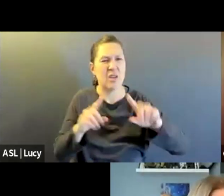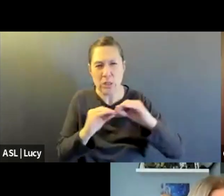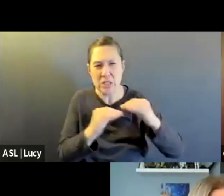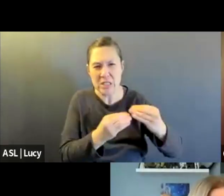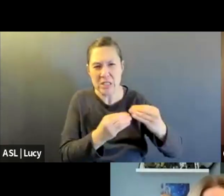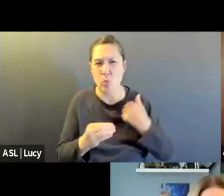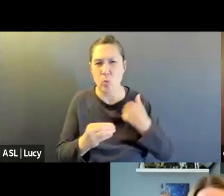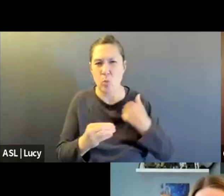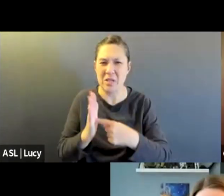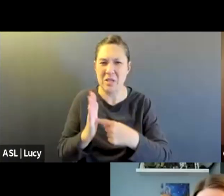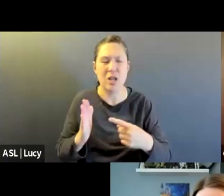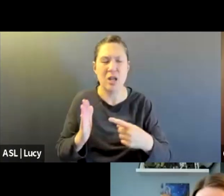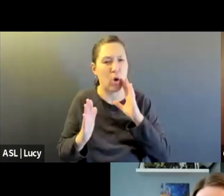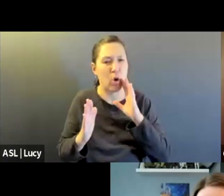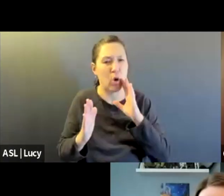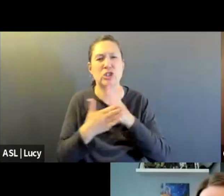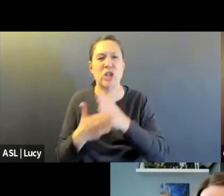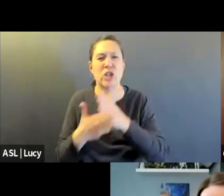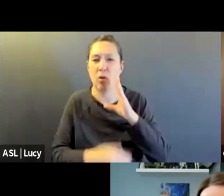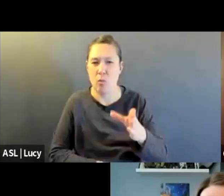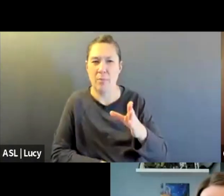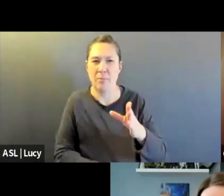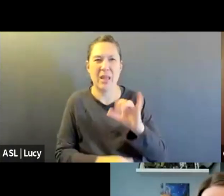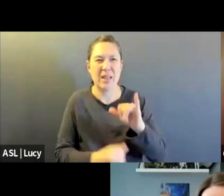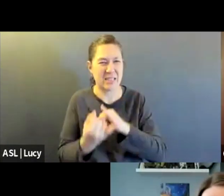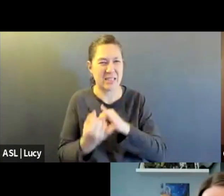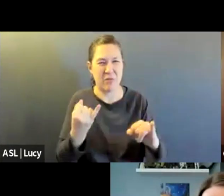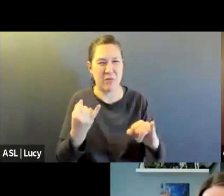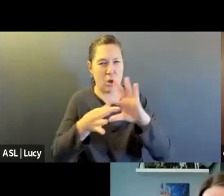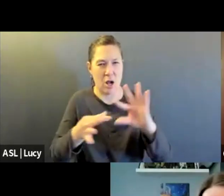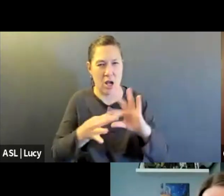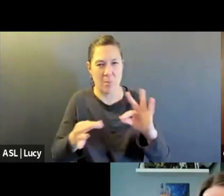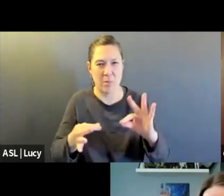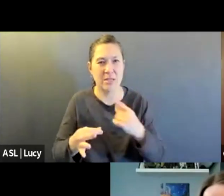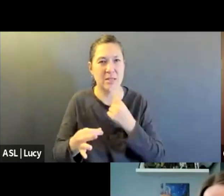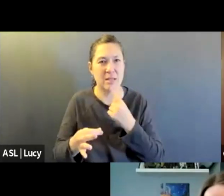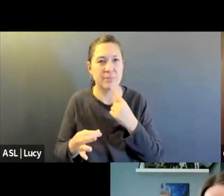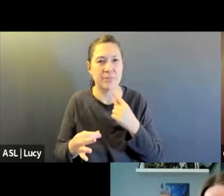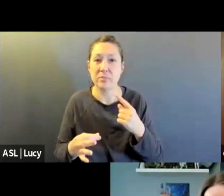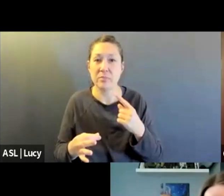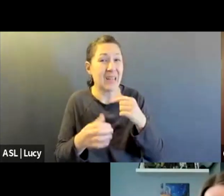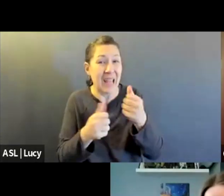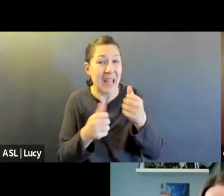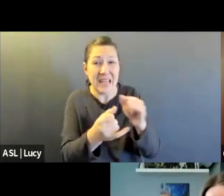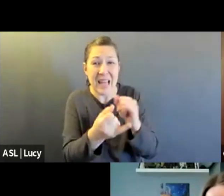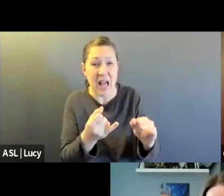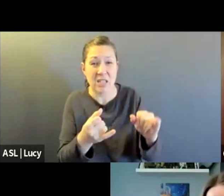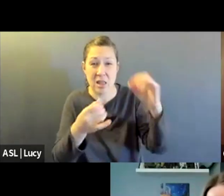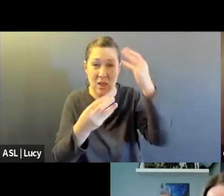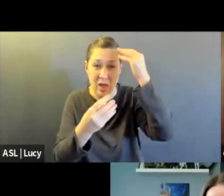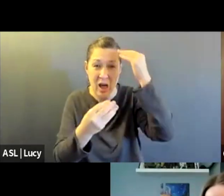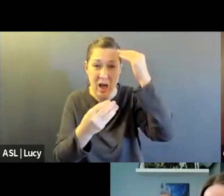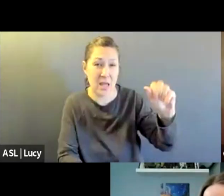tonight. So I leave you with those final words. I'm going to hand it back. Let me first say, Amanda, Carson, Jessica, any final thoughts or